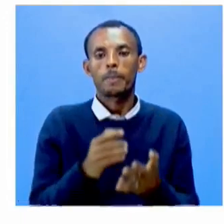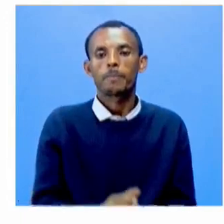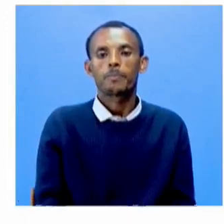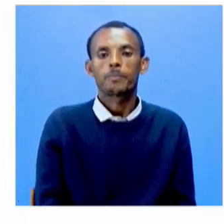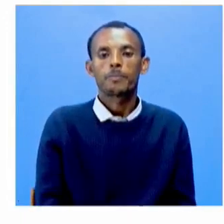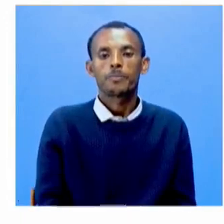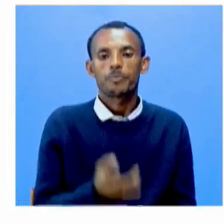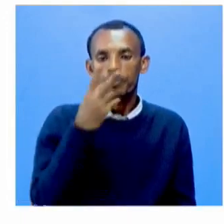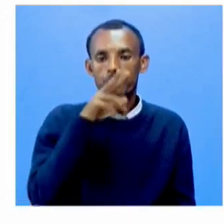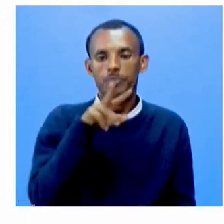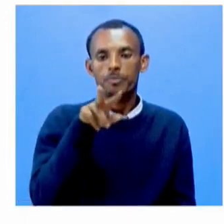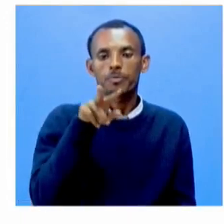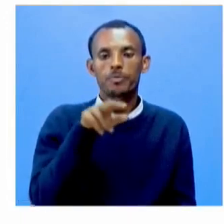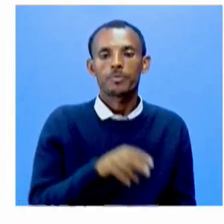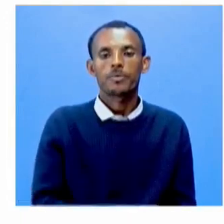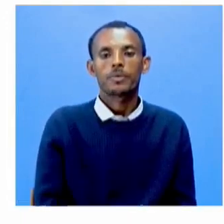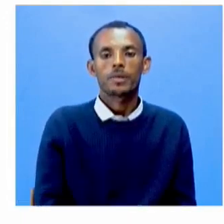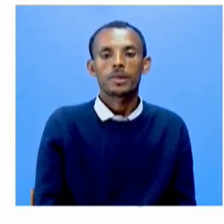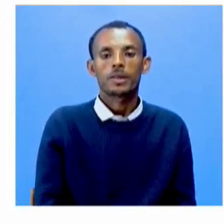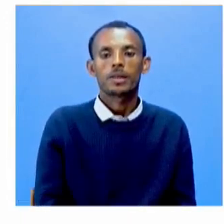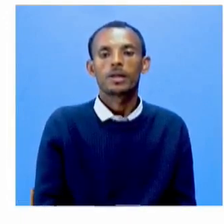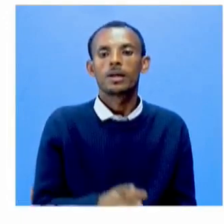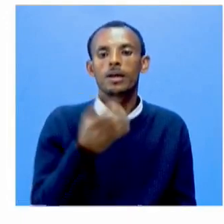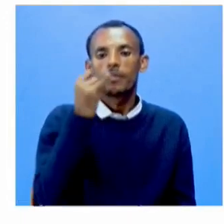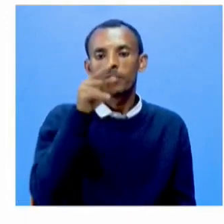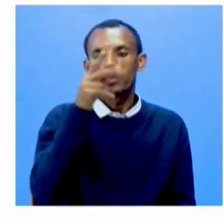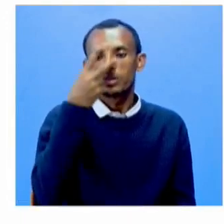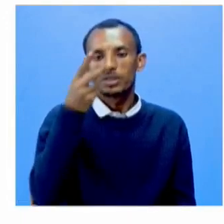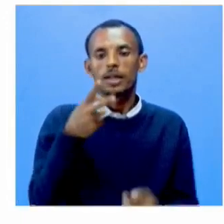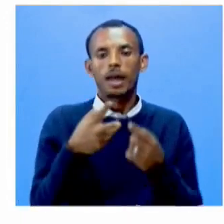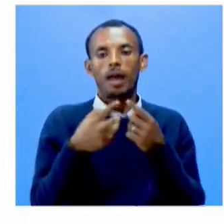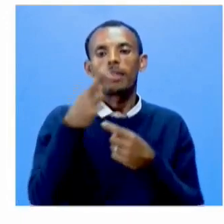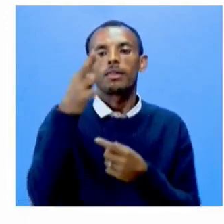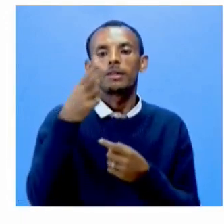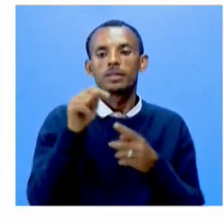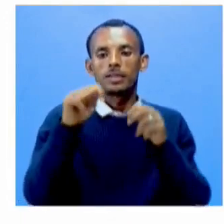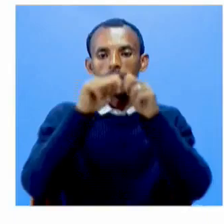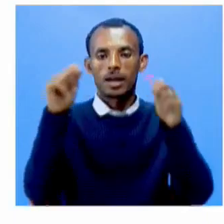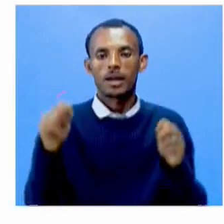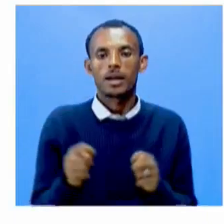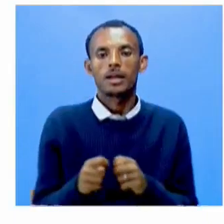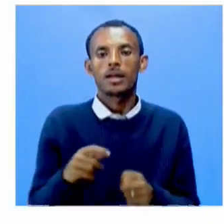If you cut out the triangles, here you have triangle